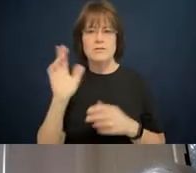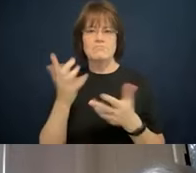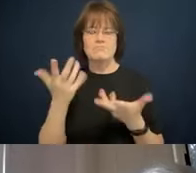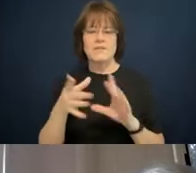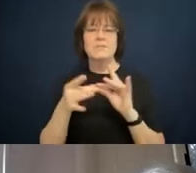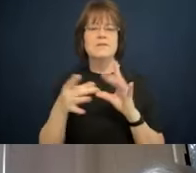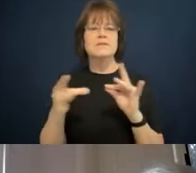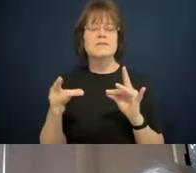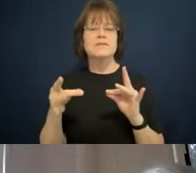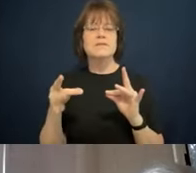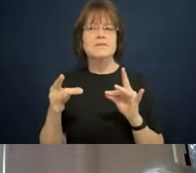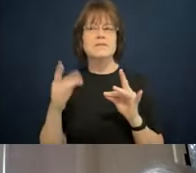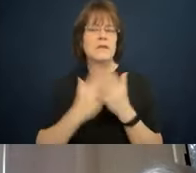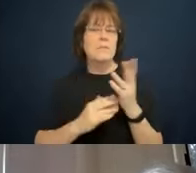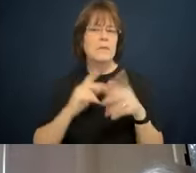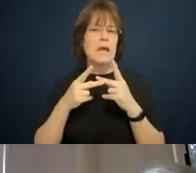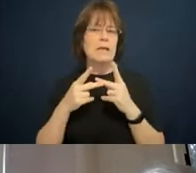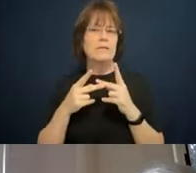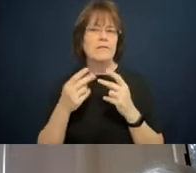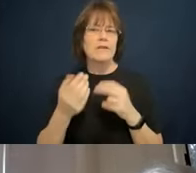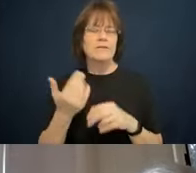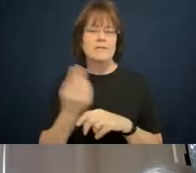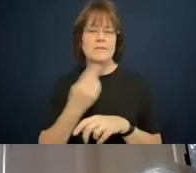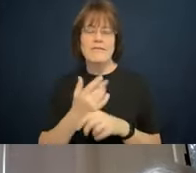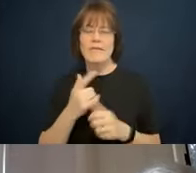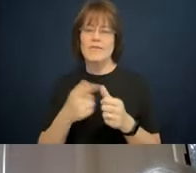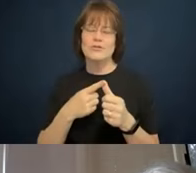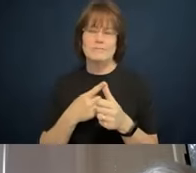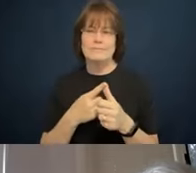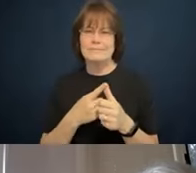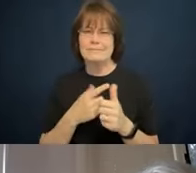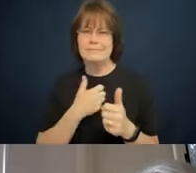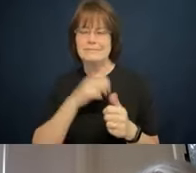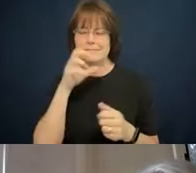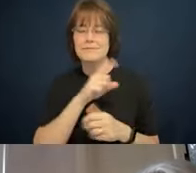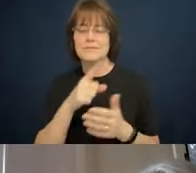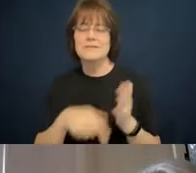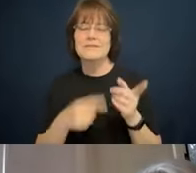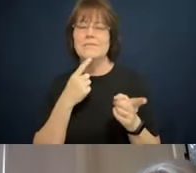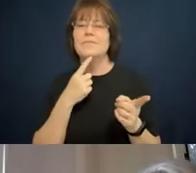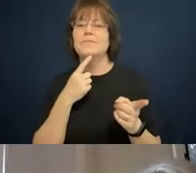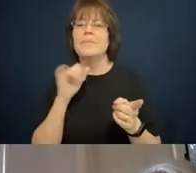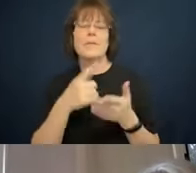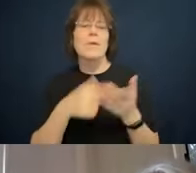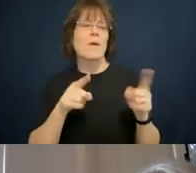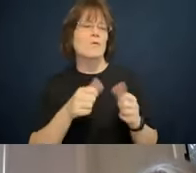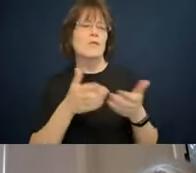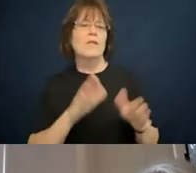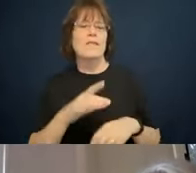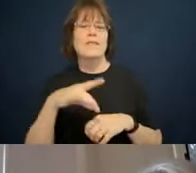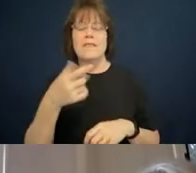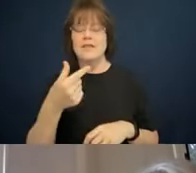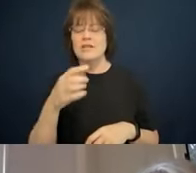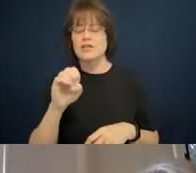furry pornography consumption. So we may have a first there. And this is what happens when you let the geographers